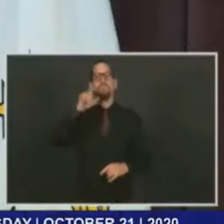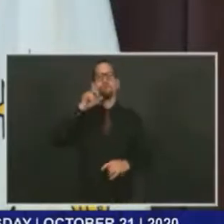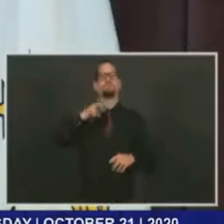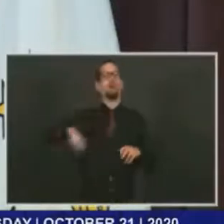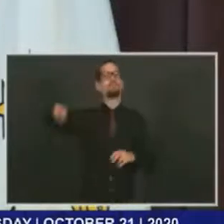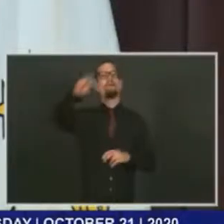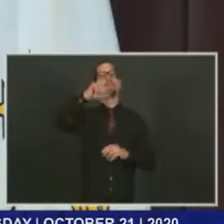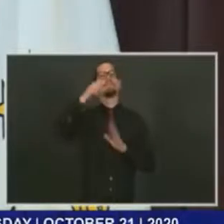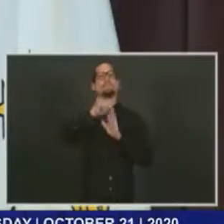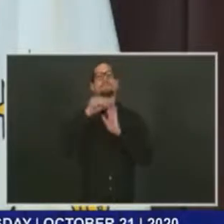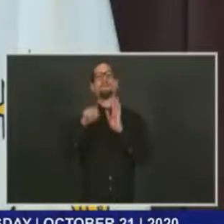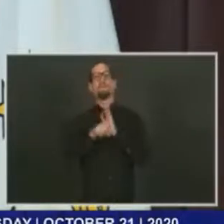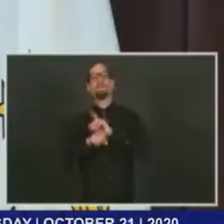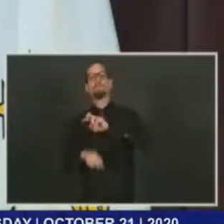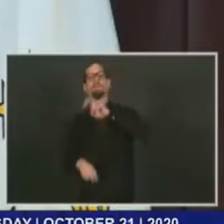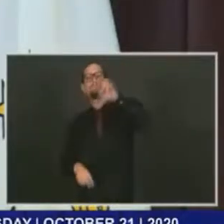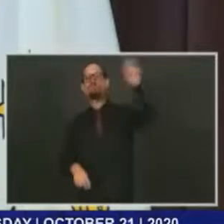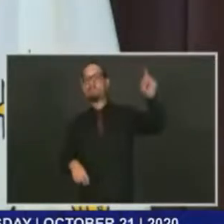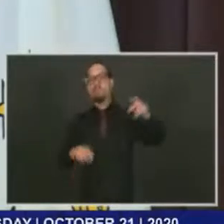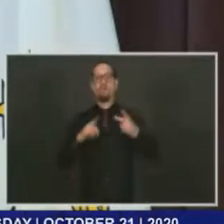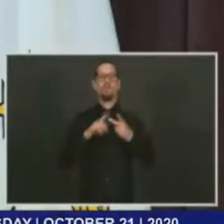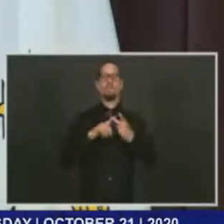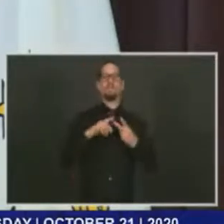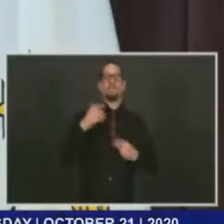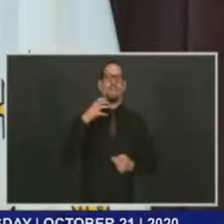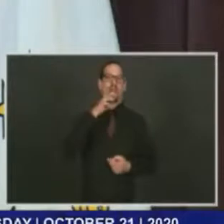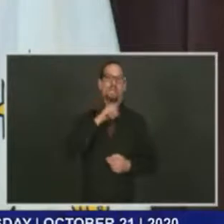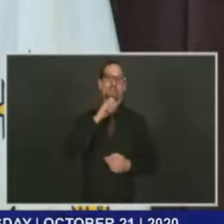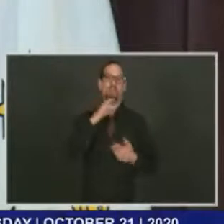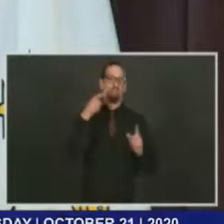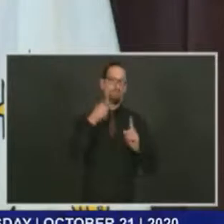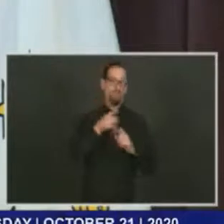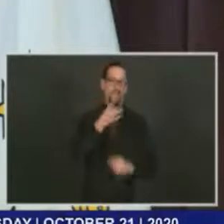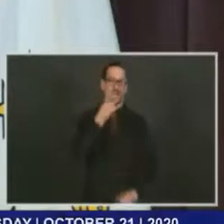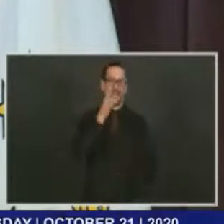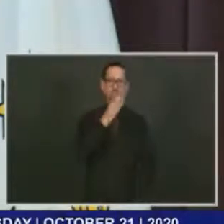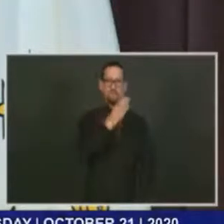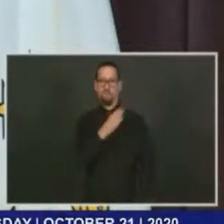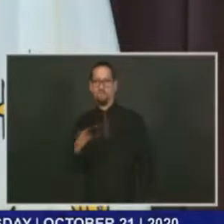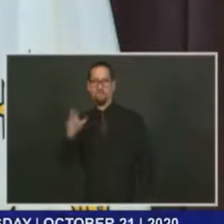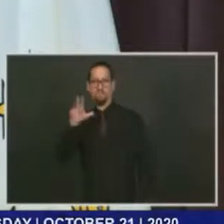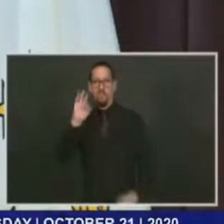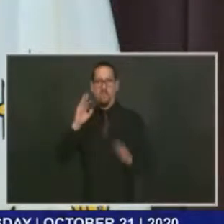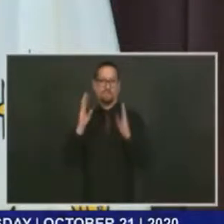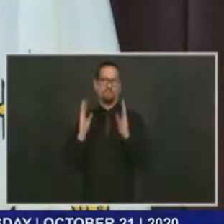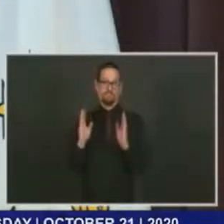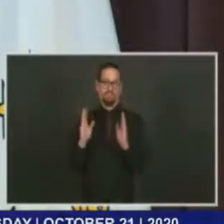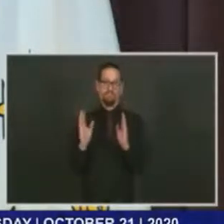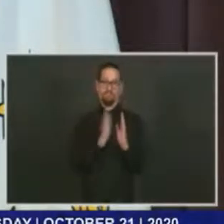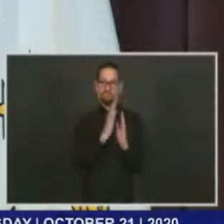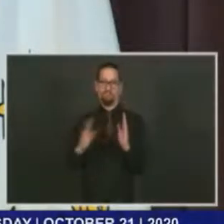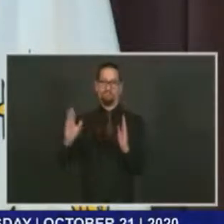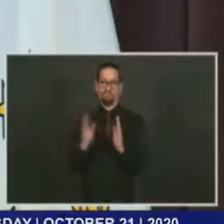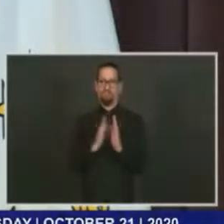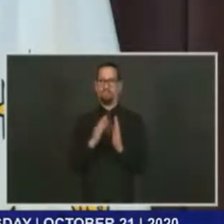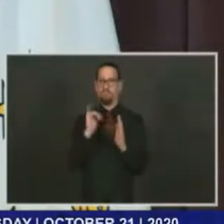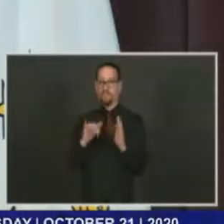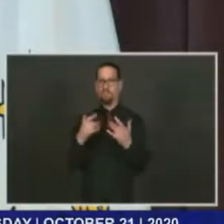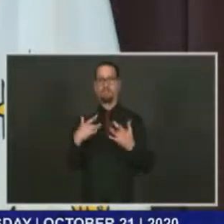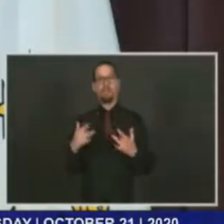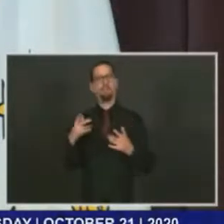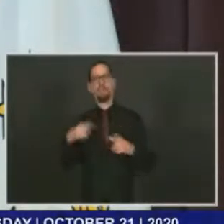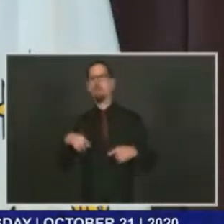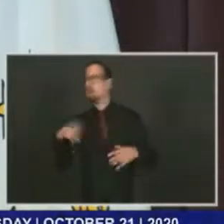state, people between the ages of 18 and 39 years of age, people who work